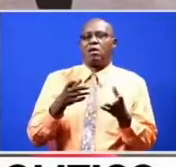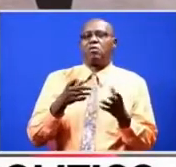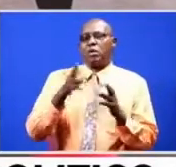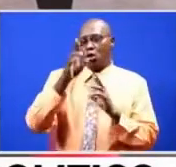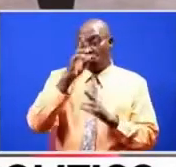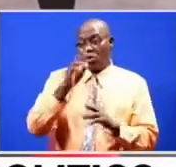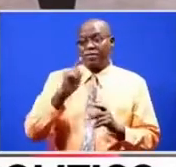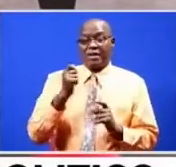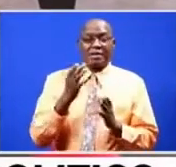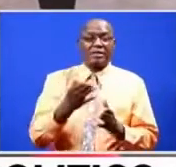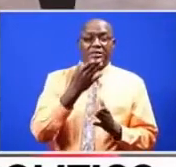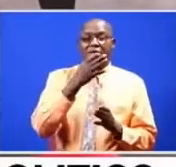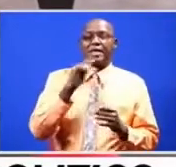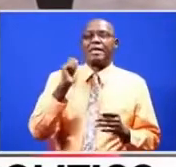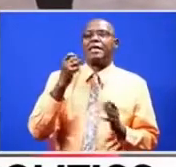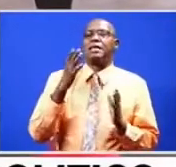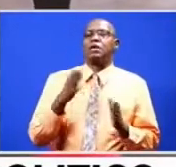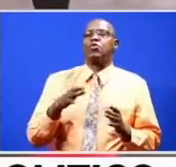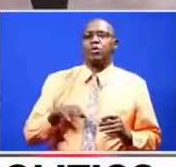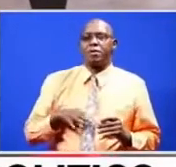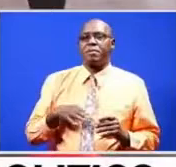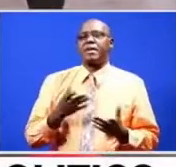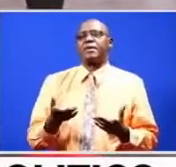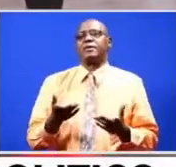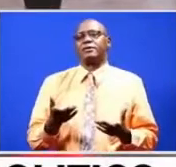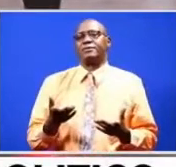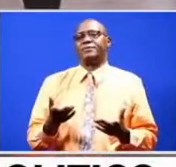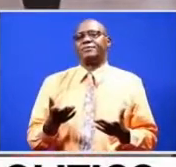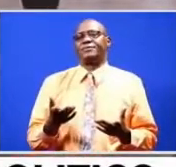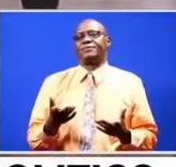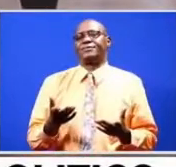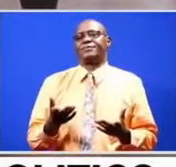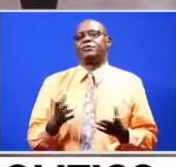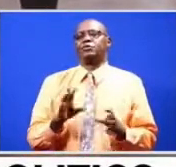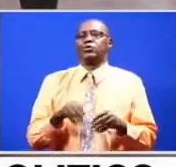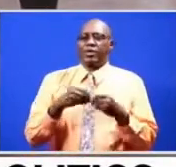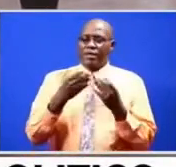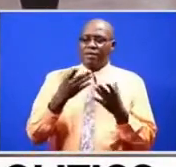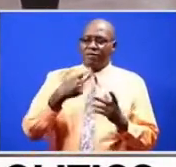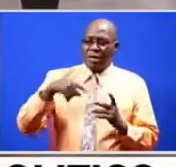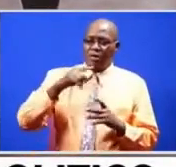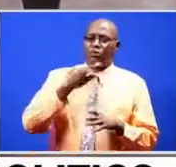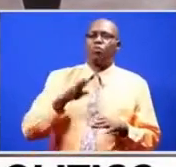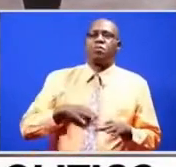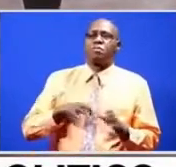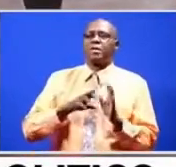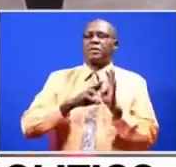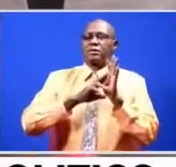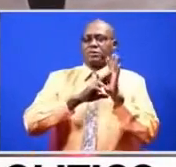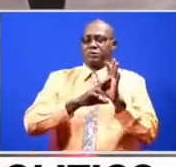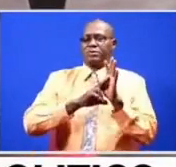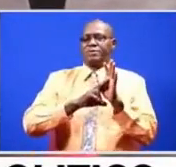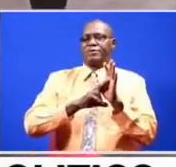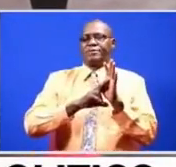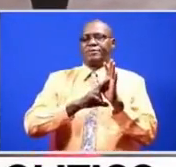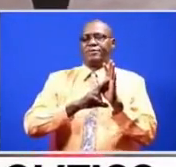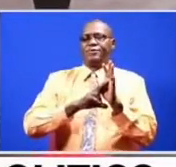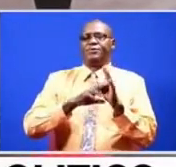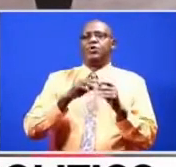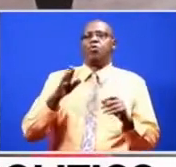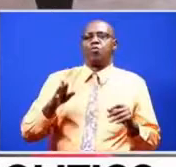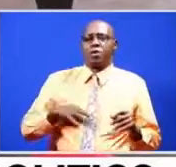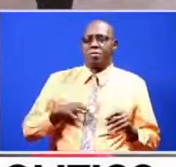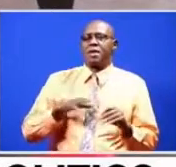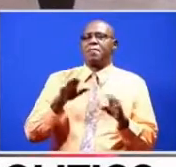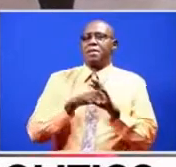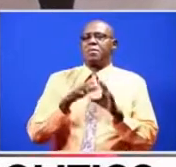Kenyans and the Kenyan women and Kenyan electorate to make sure that they give us women representatives, women members